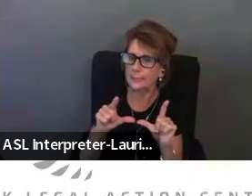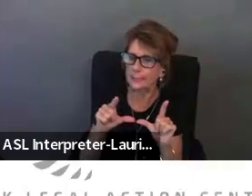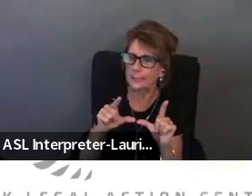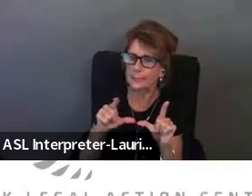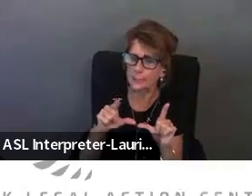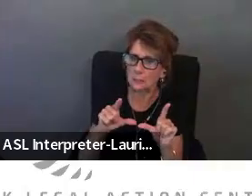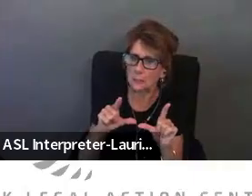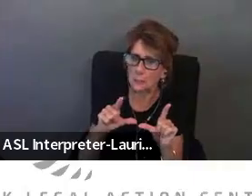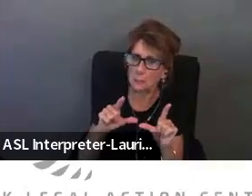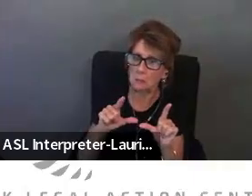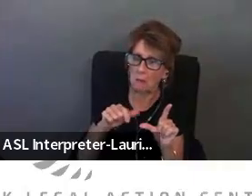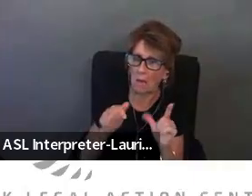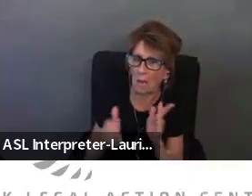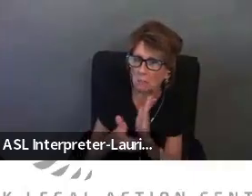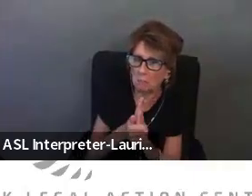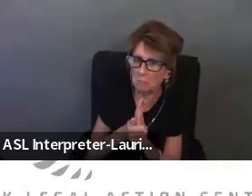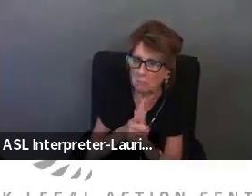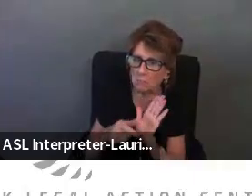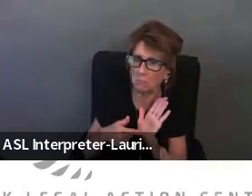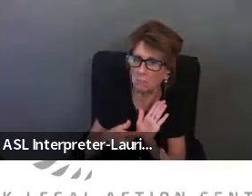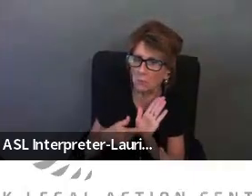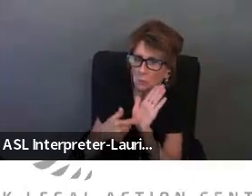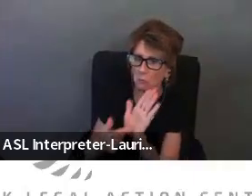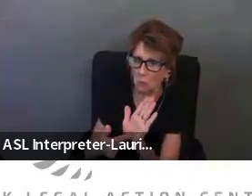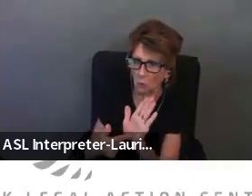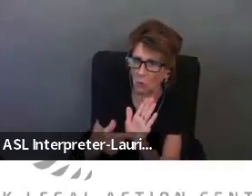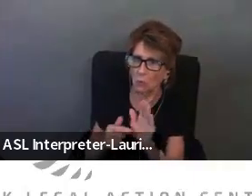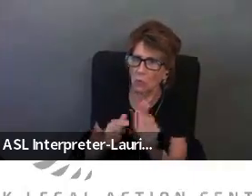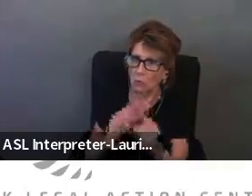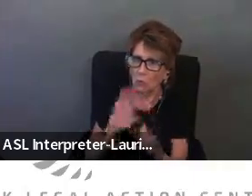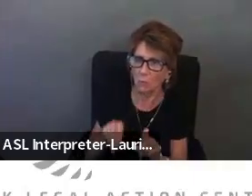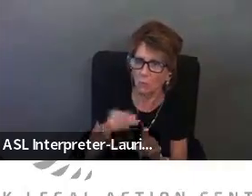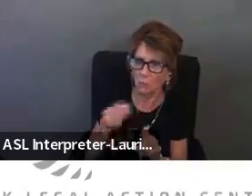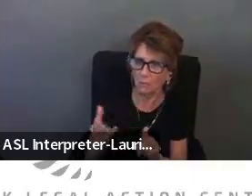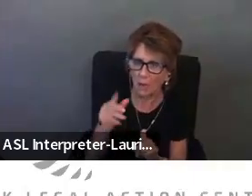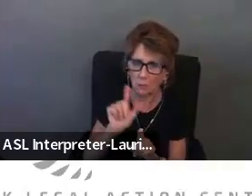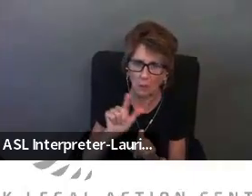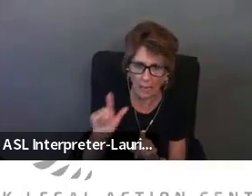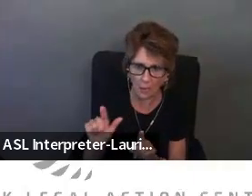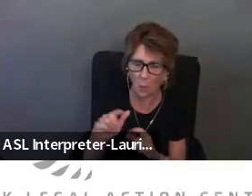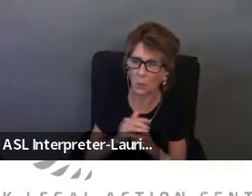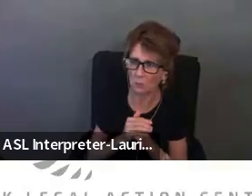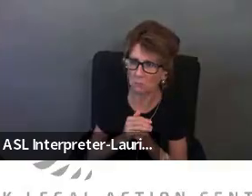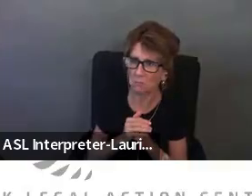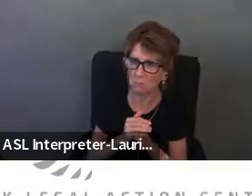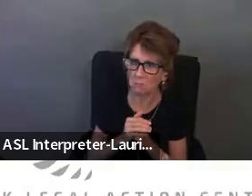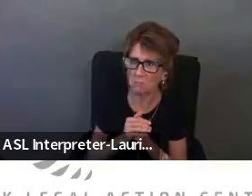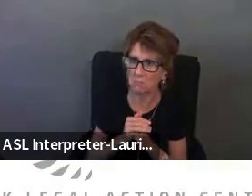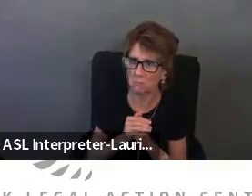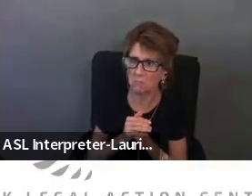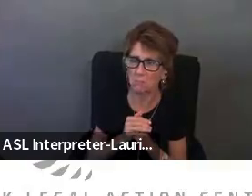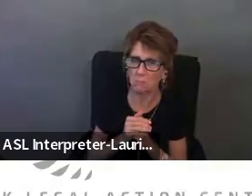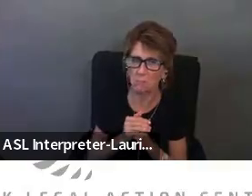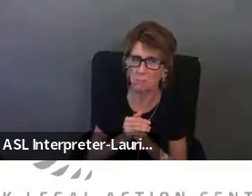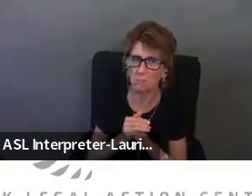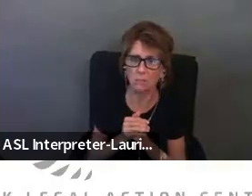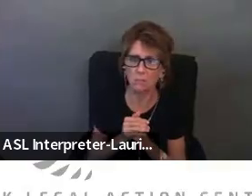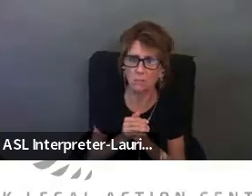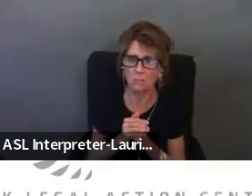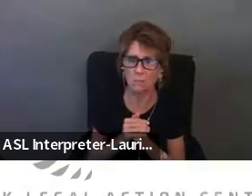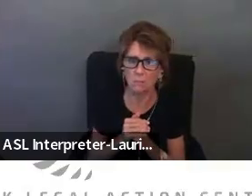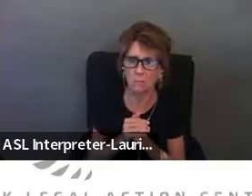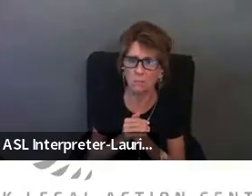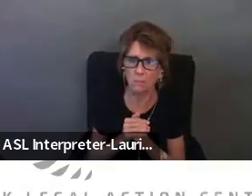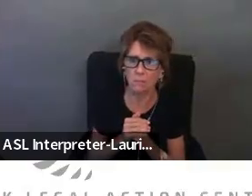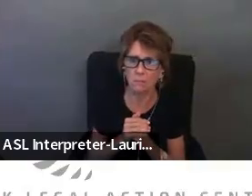determinative that you have not provided the animal's registration, so I will not accommodate you.